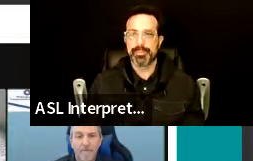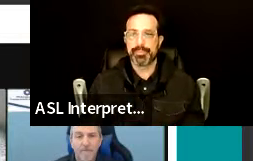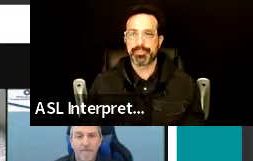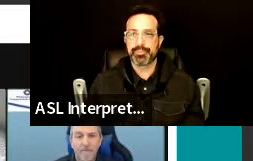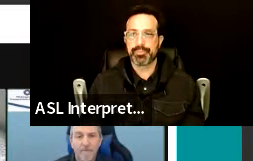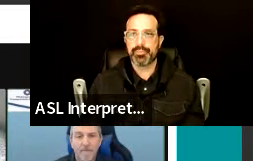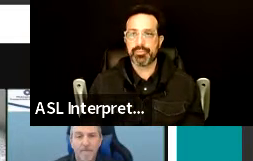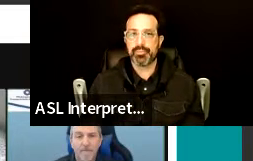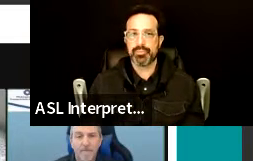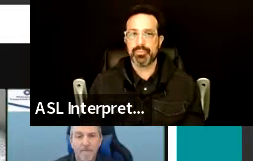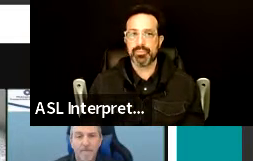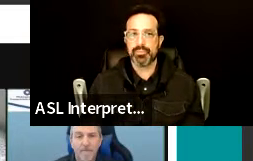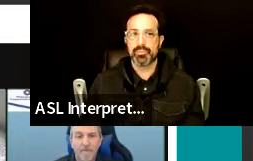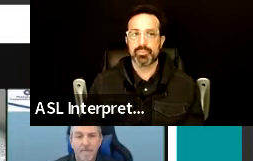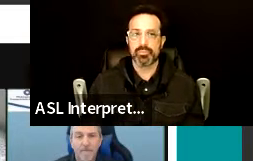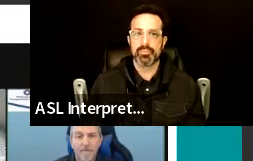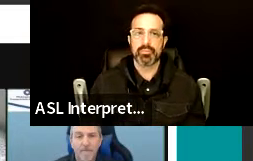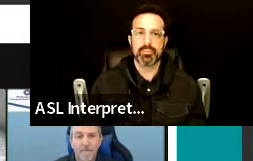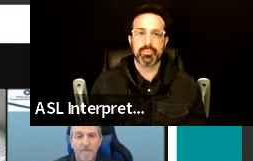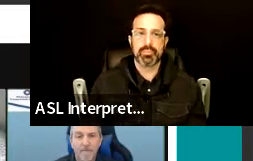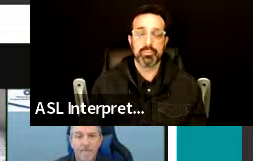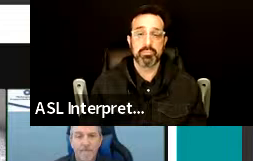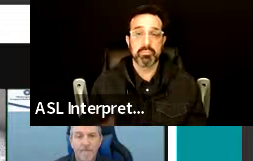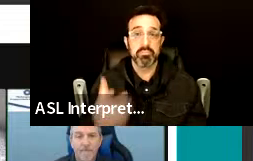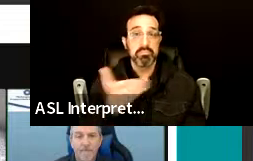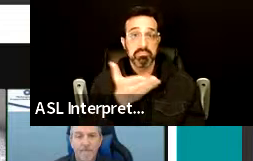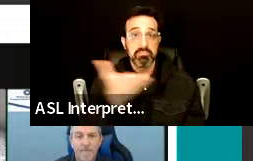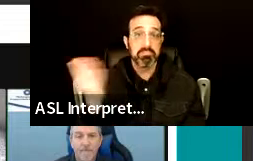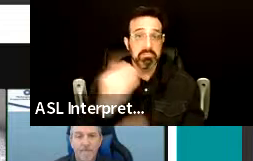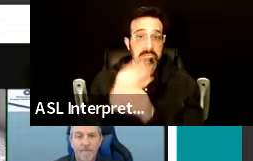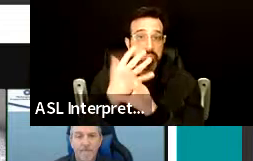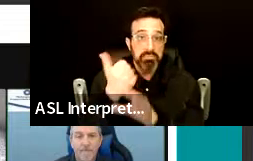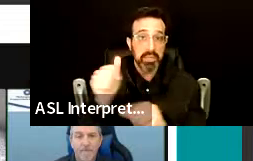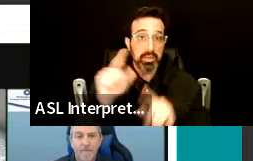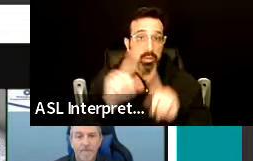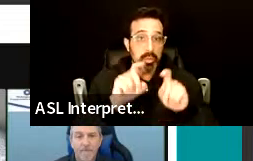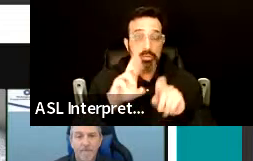Do we have any more other questions virtually or in person?